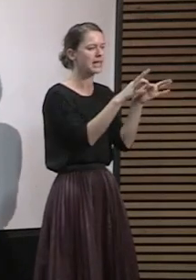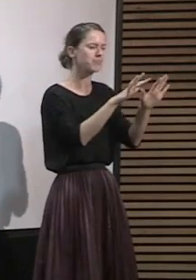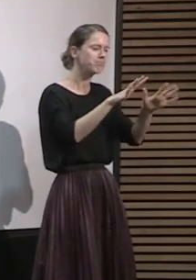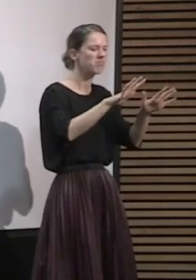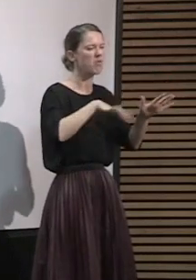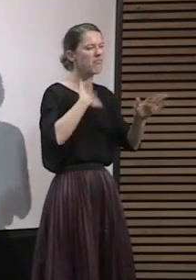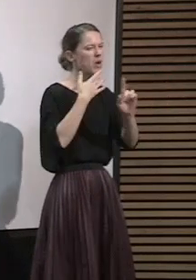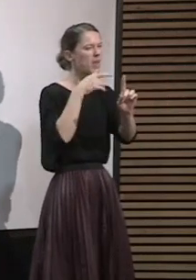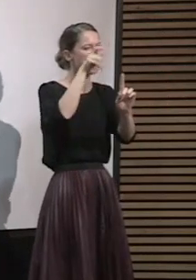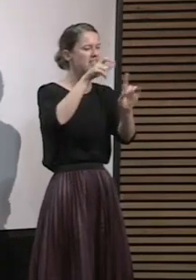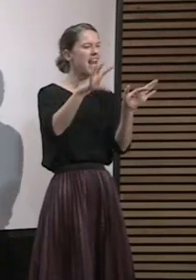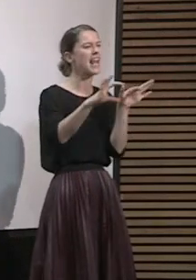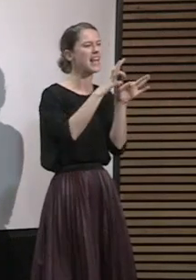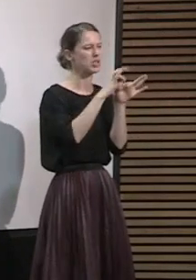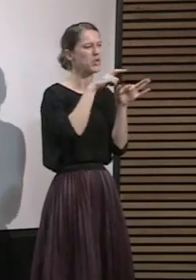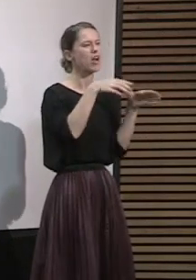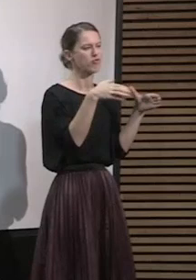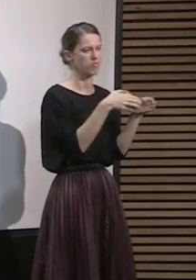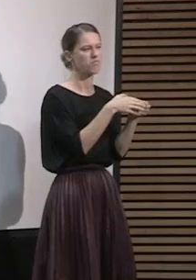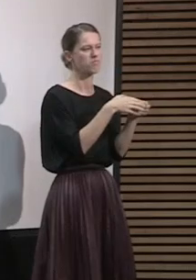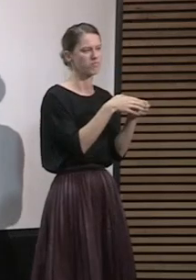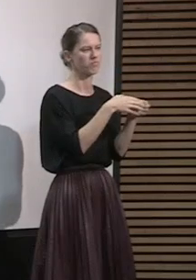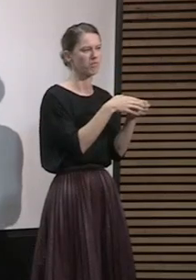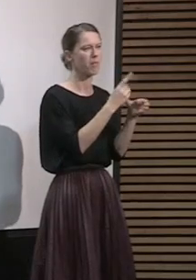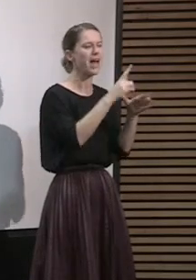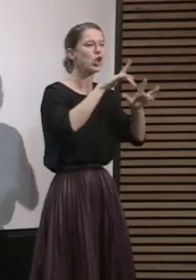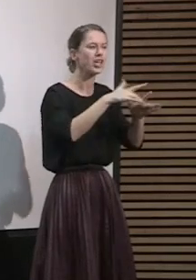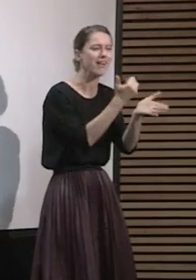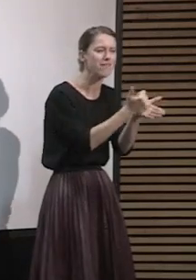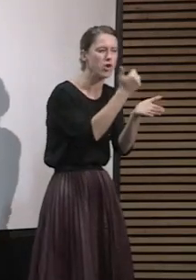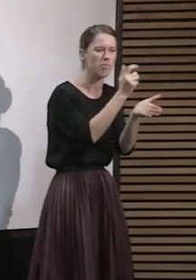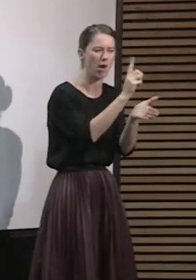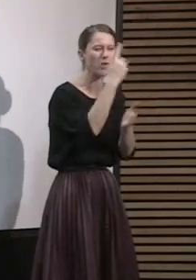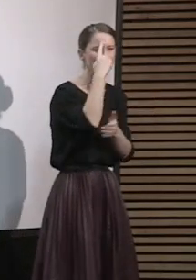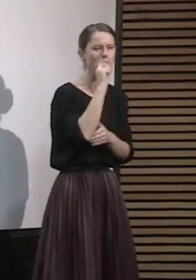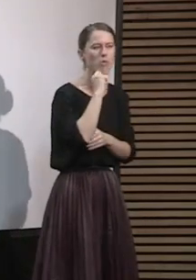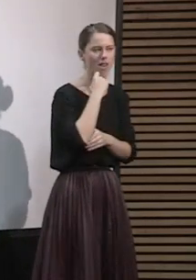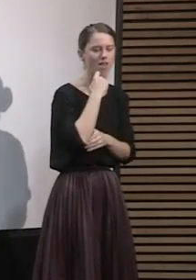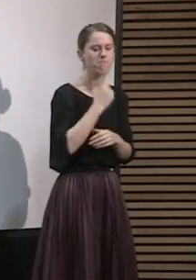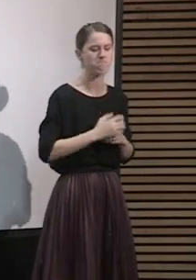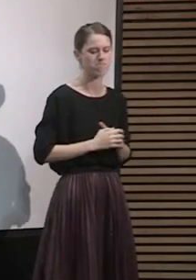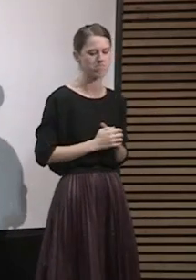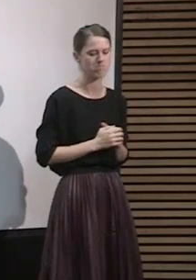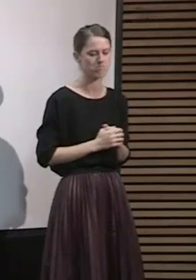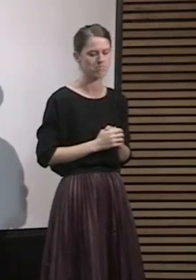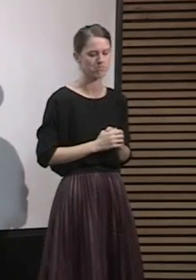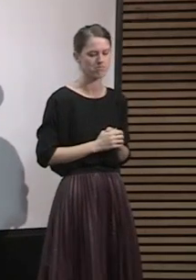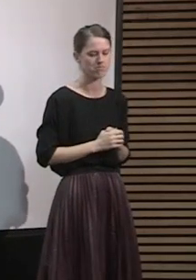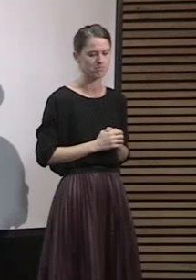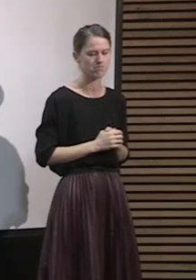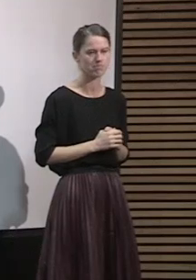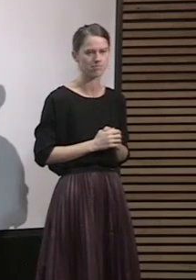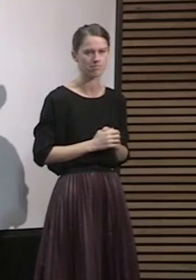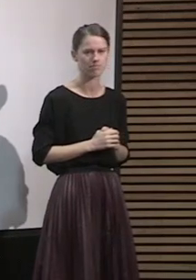very likely that we will be able to connect that case back to this existing cluster, but it's still not yet